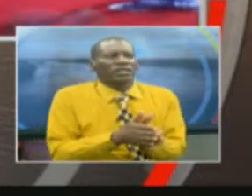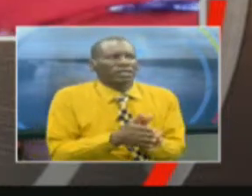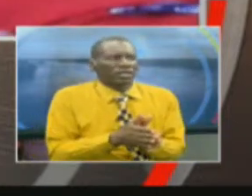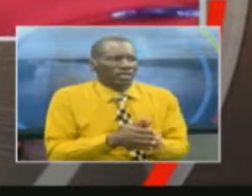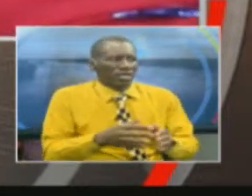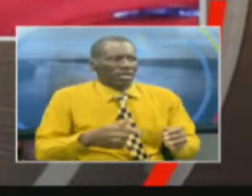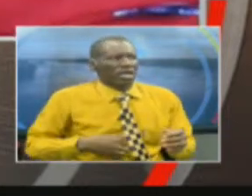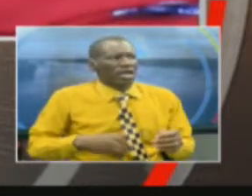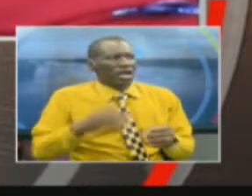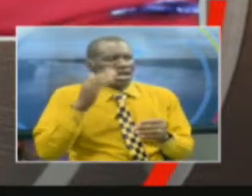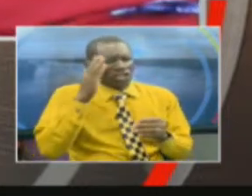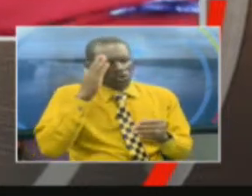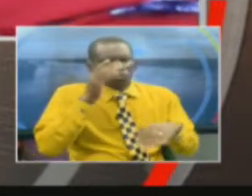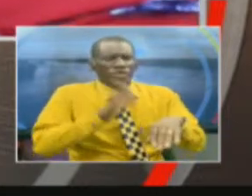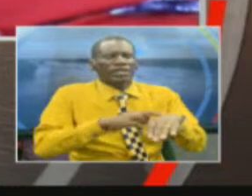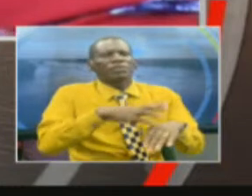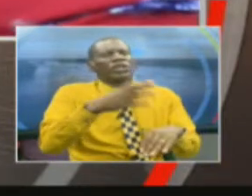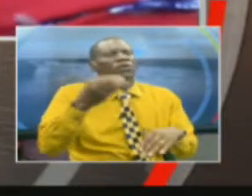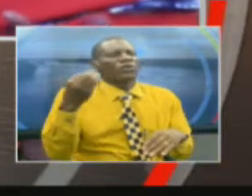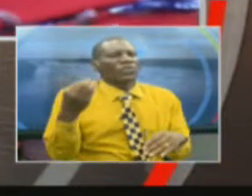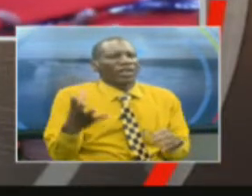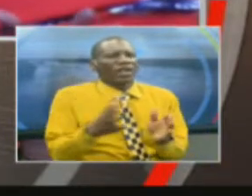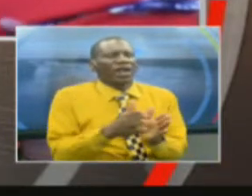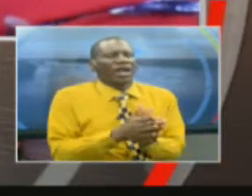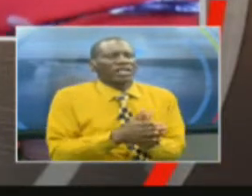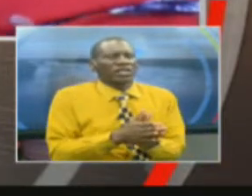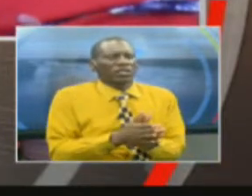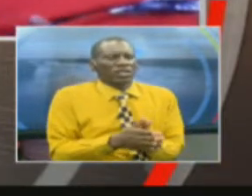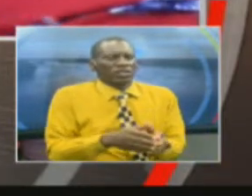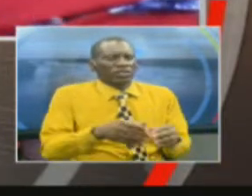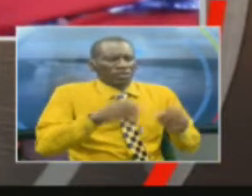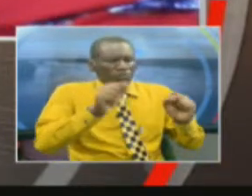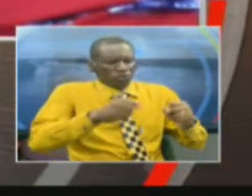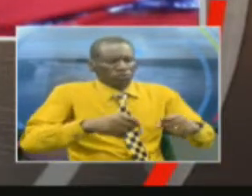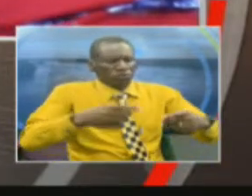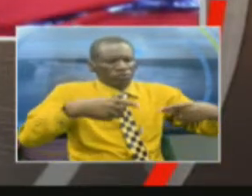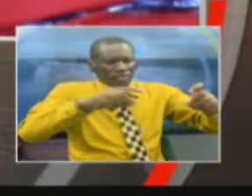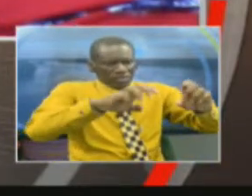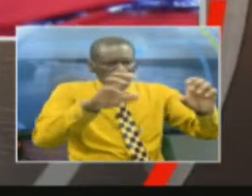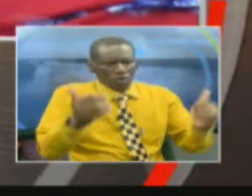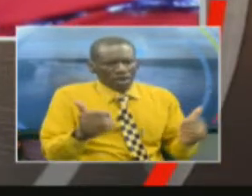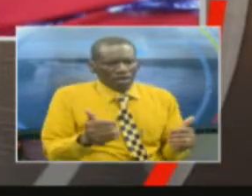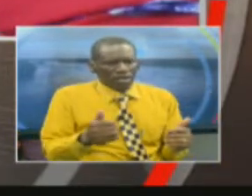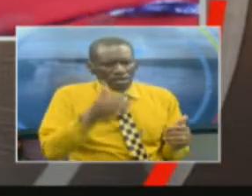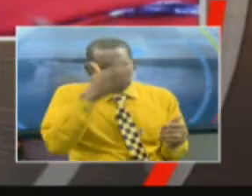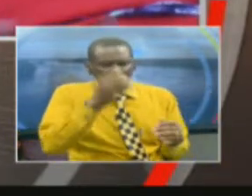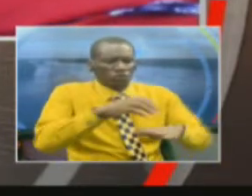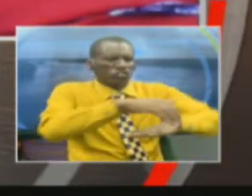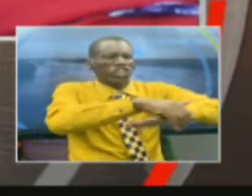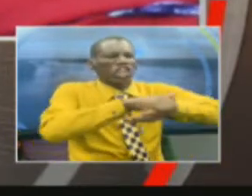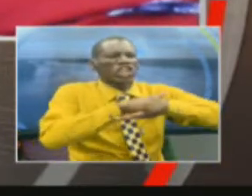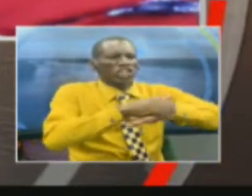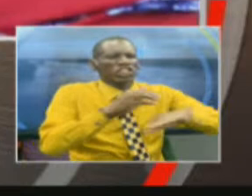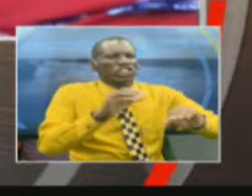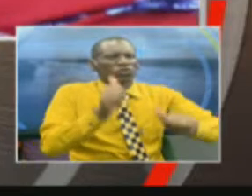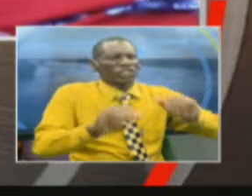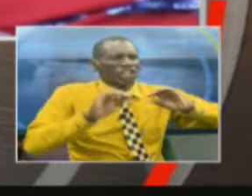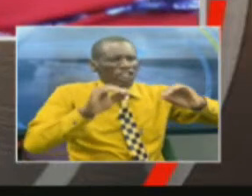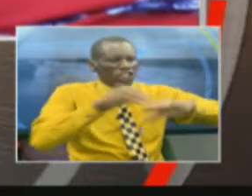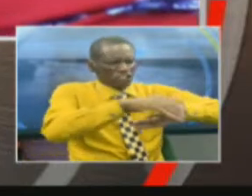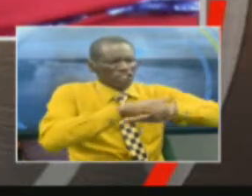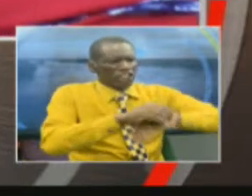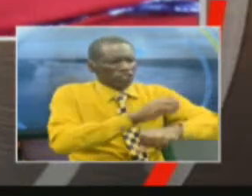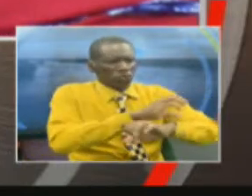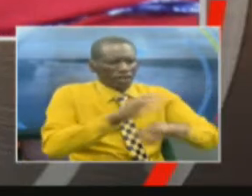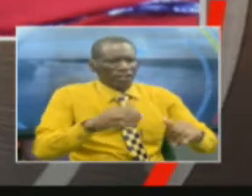I love them when they go out there, and they are very marketable because of the English that I teach them.